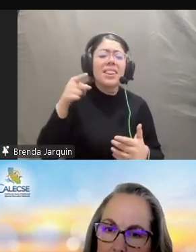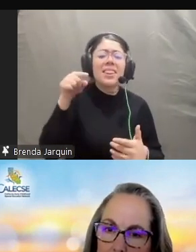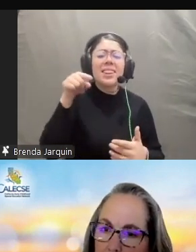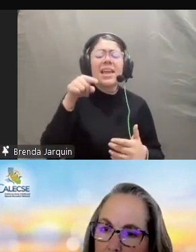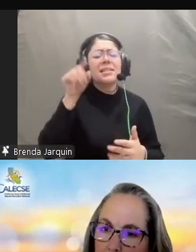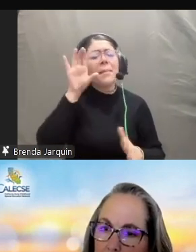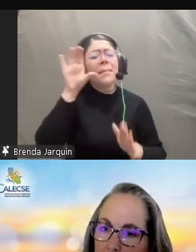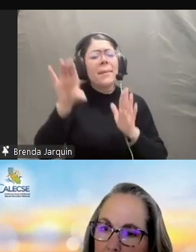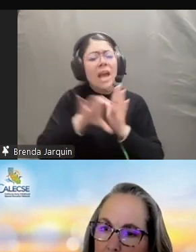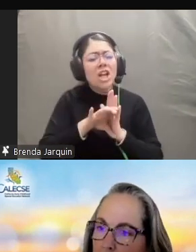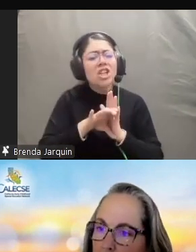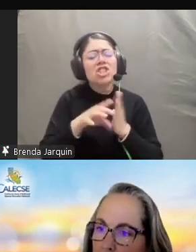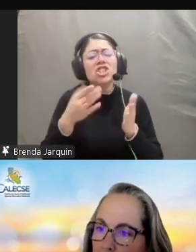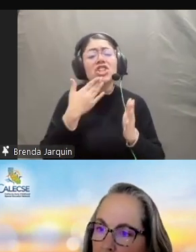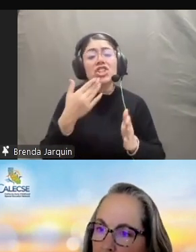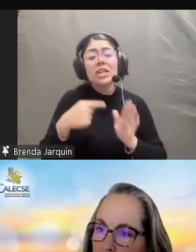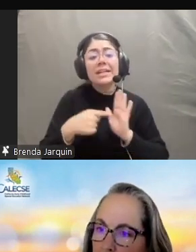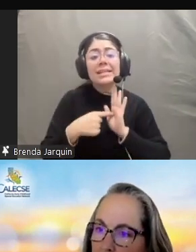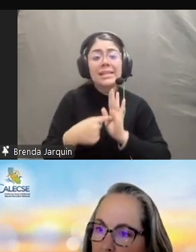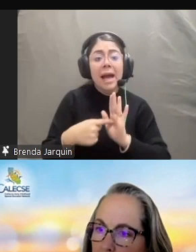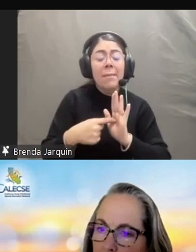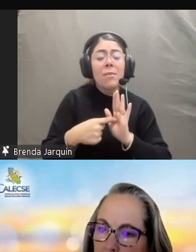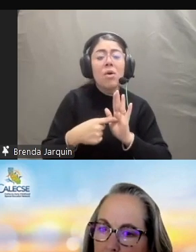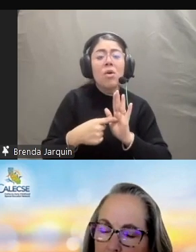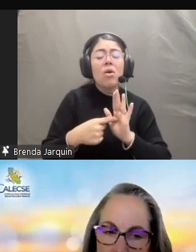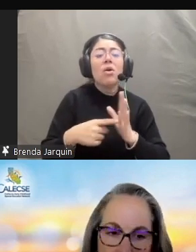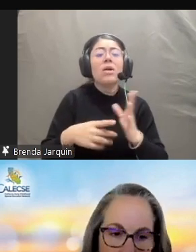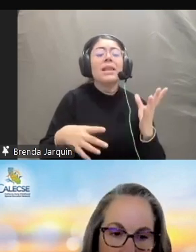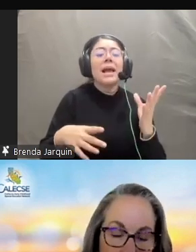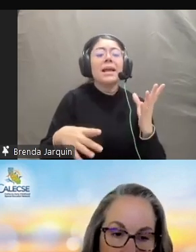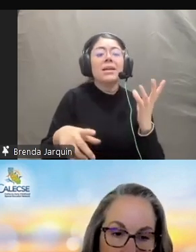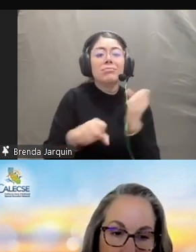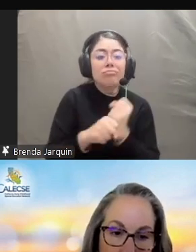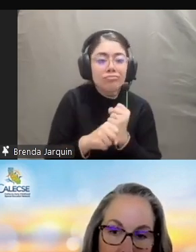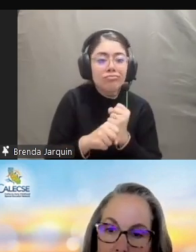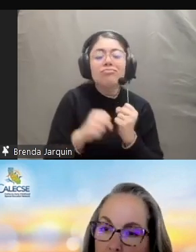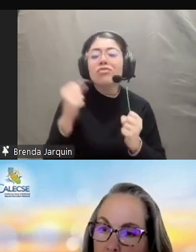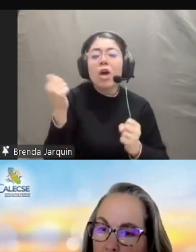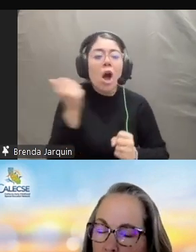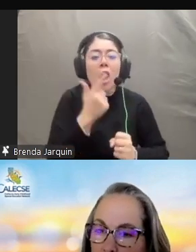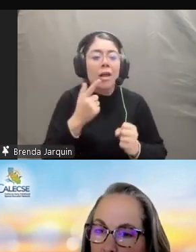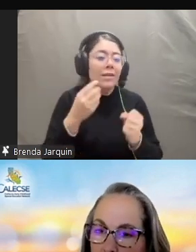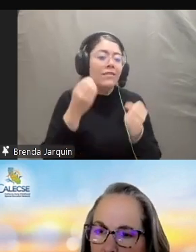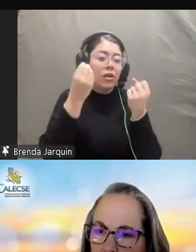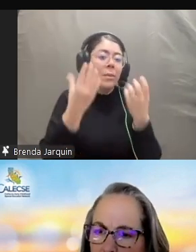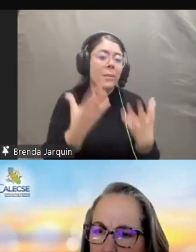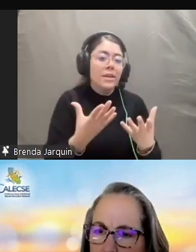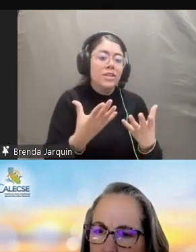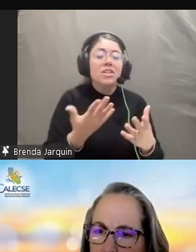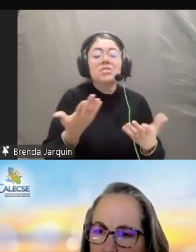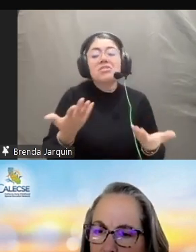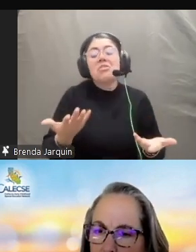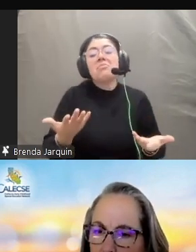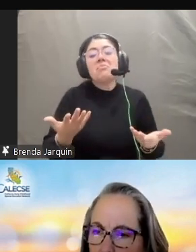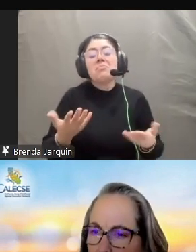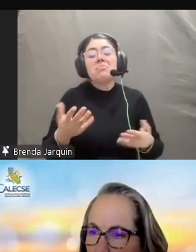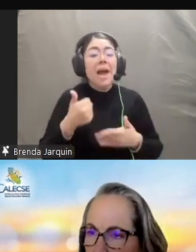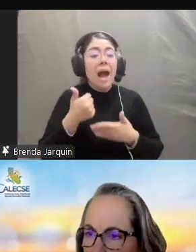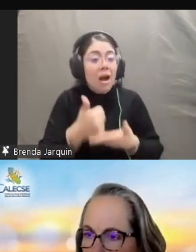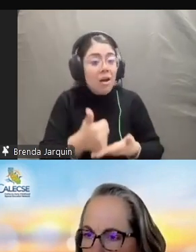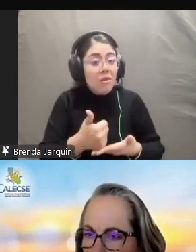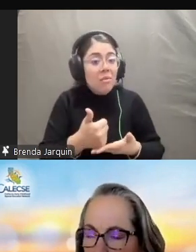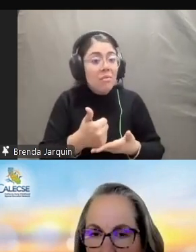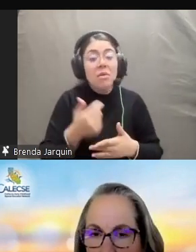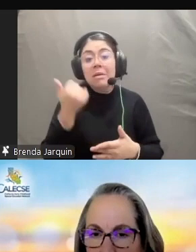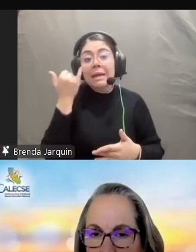that's required by DDS, Department of Developmental Services. So all these things are suggested if you don't have them,